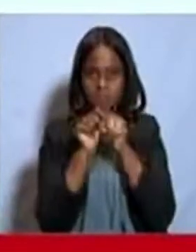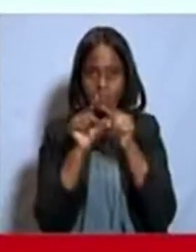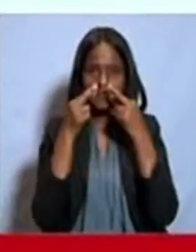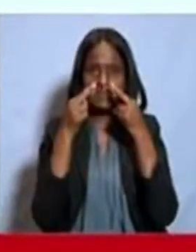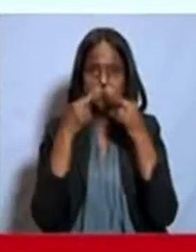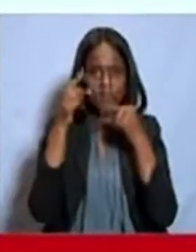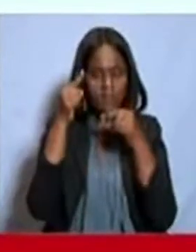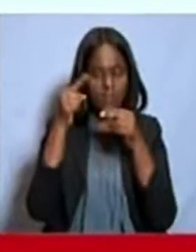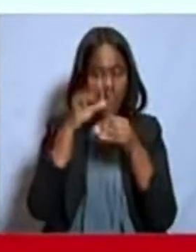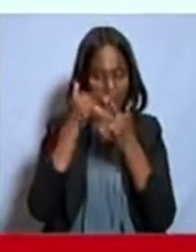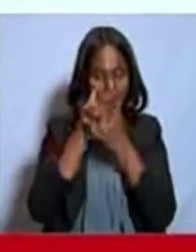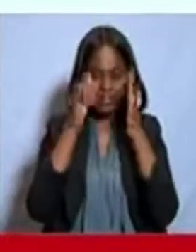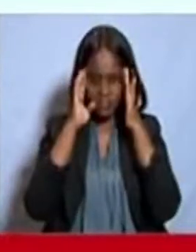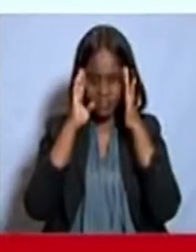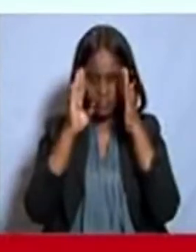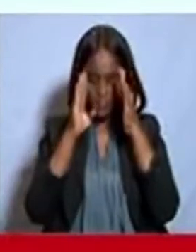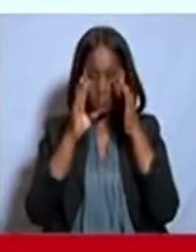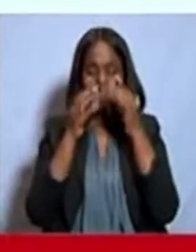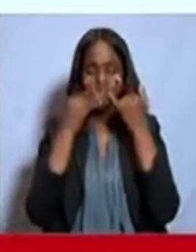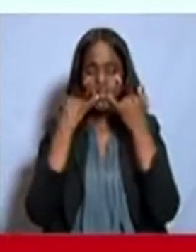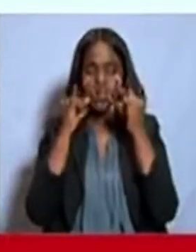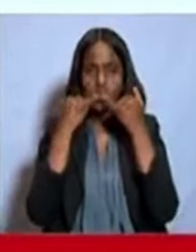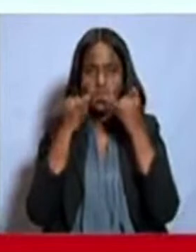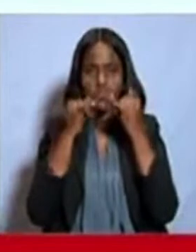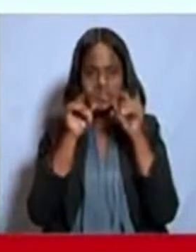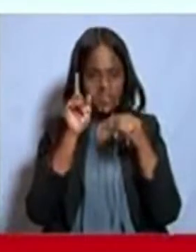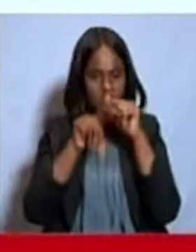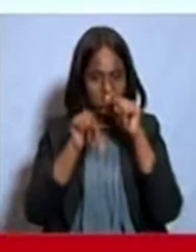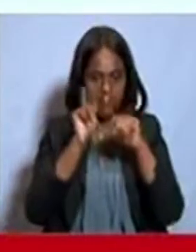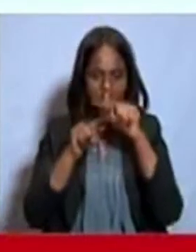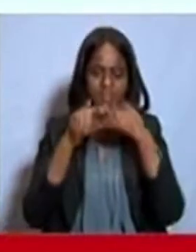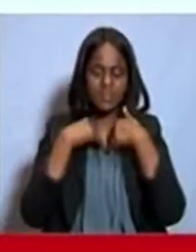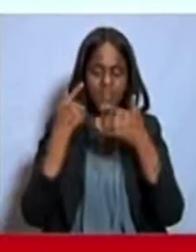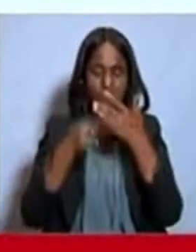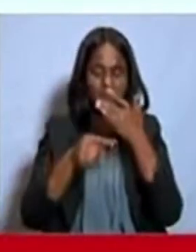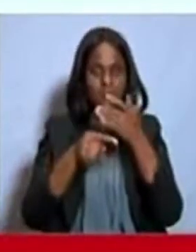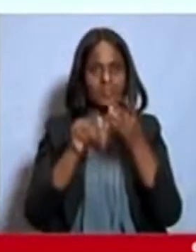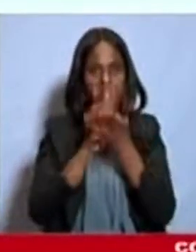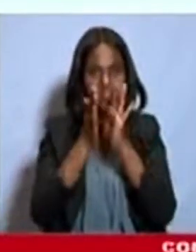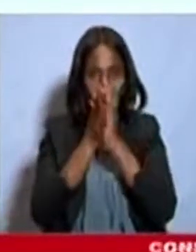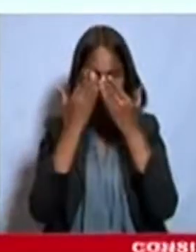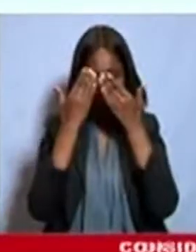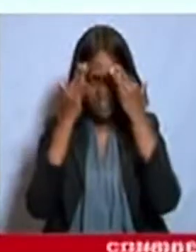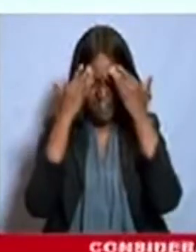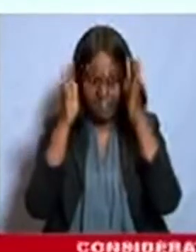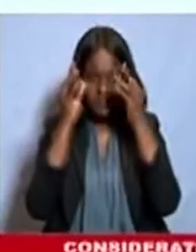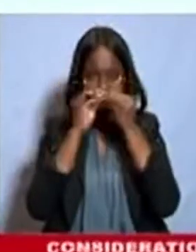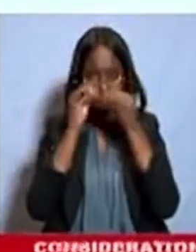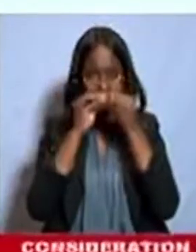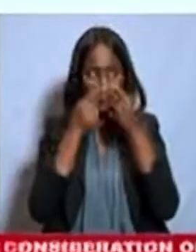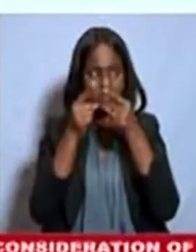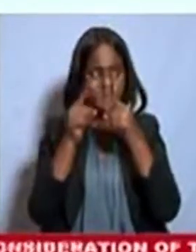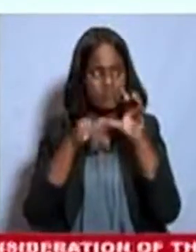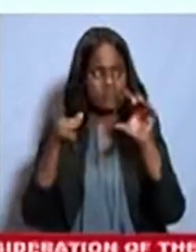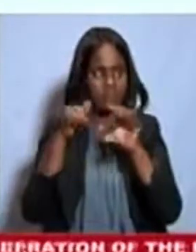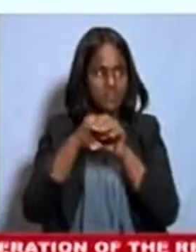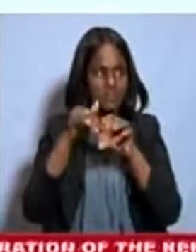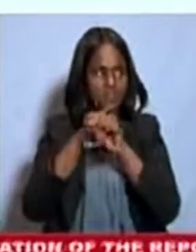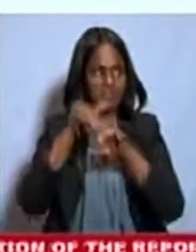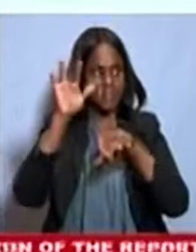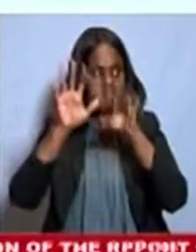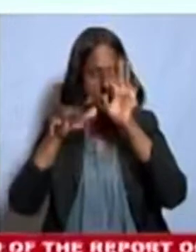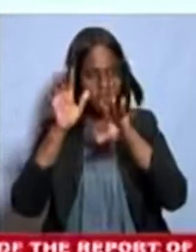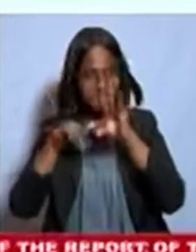result, forecasted outputs may not necessarily be realized for various reasons, including rainfall